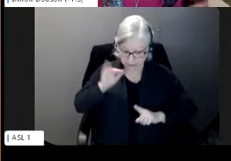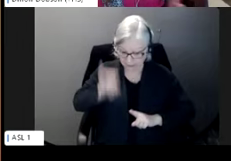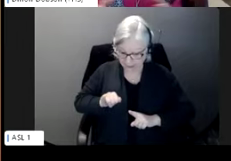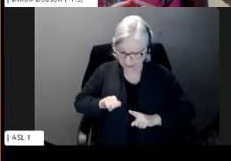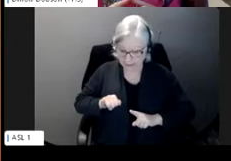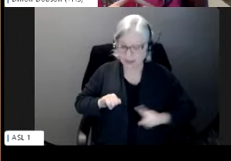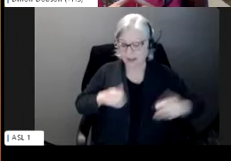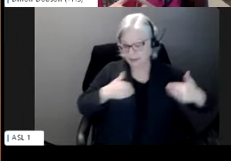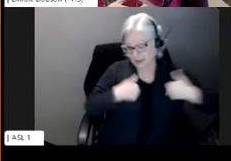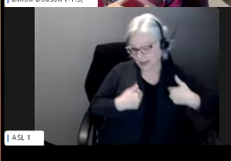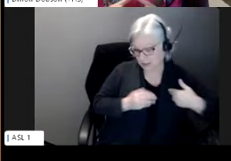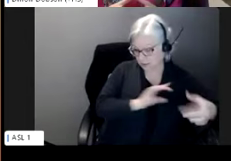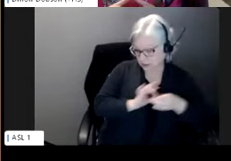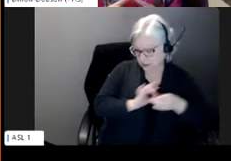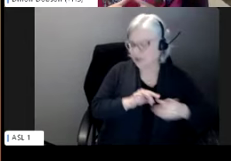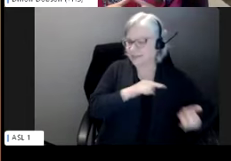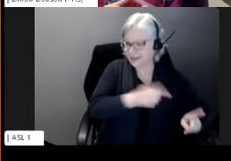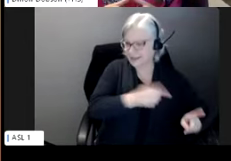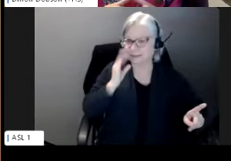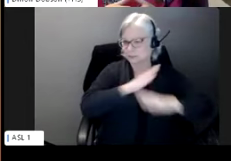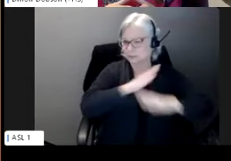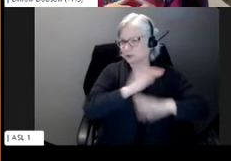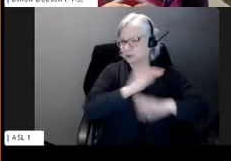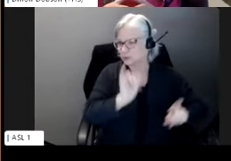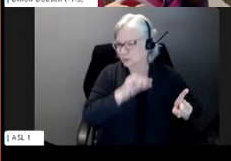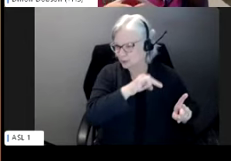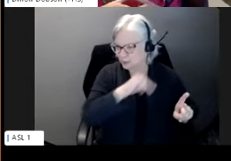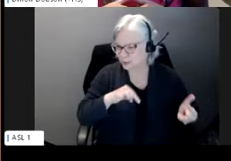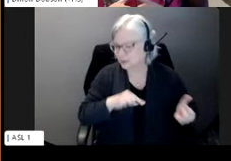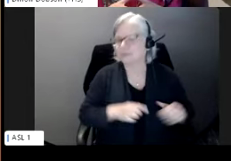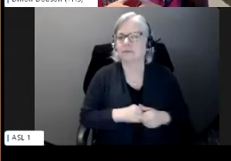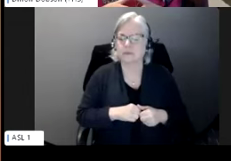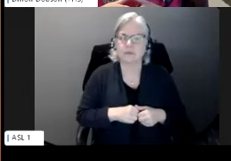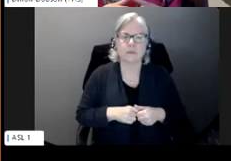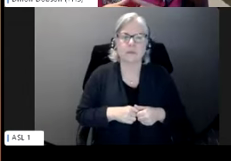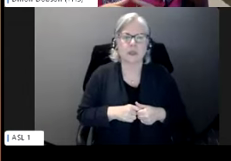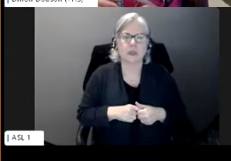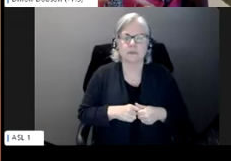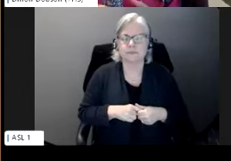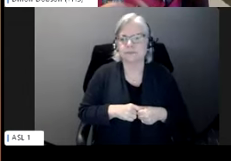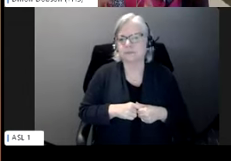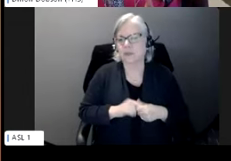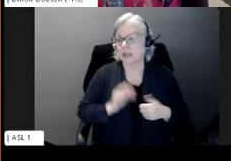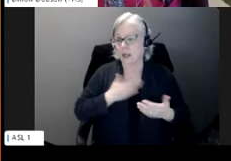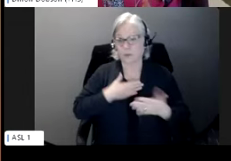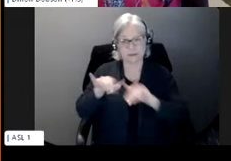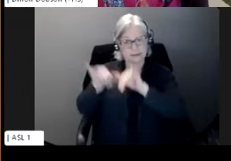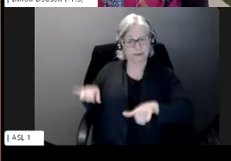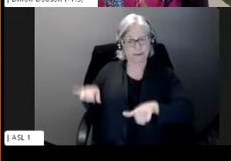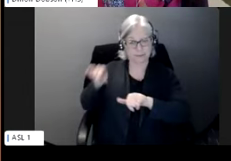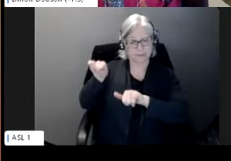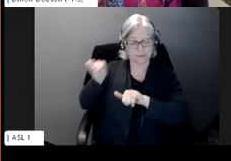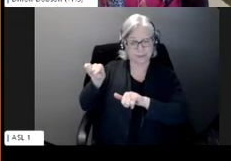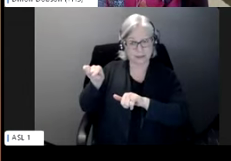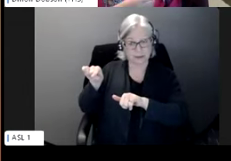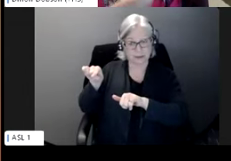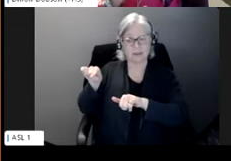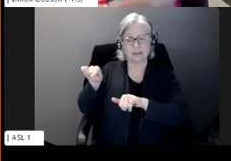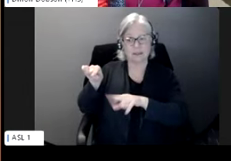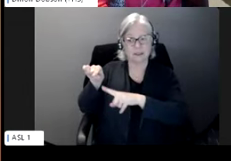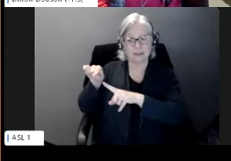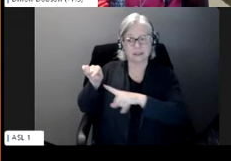barriers. And unfortunately, there are a lot of systems that we have designed that actually having an animal is a barrier